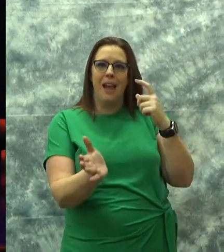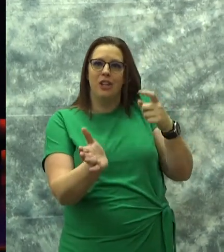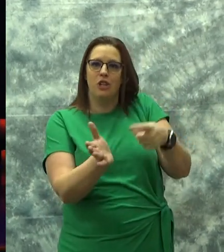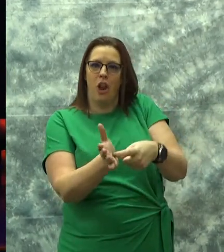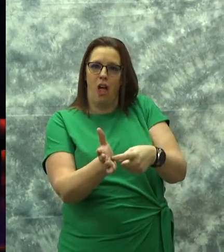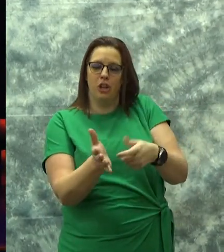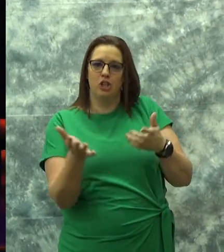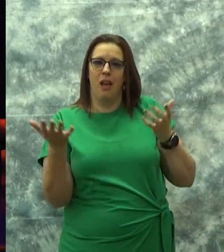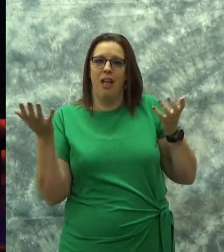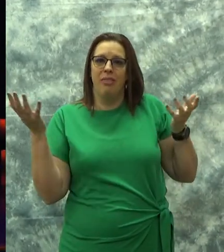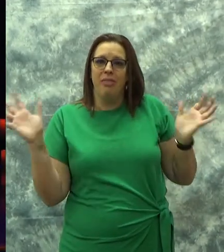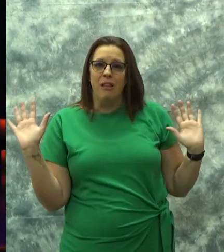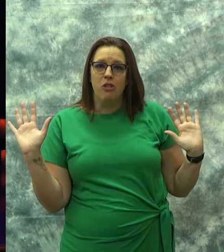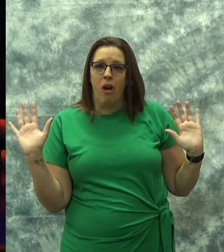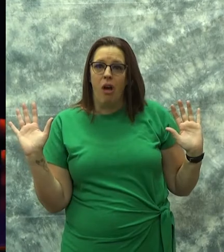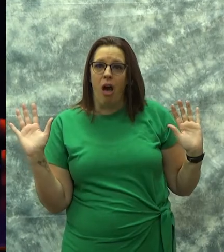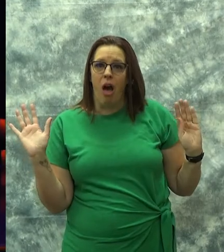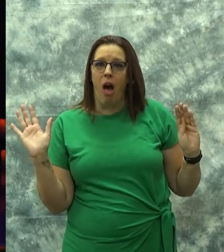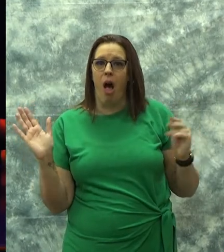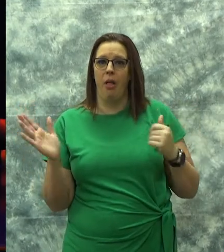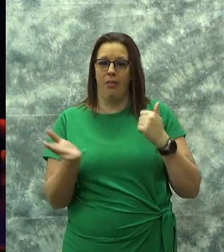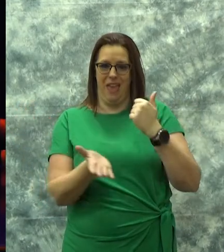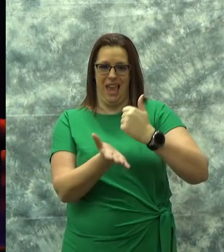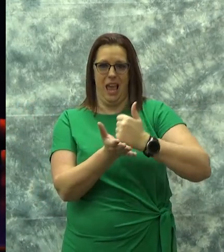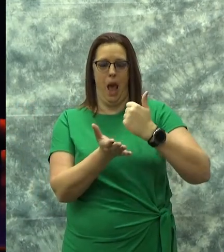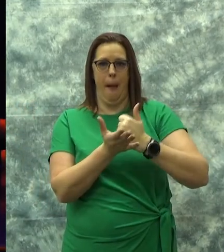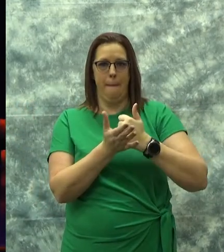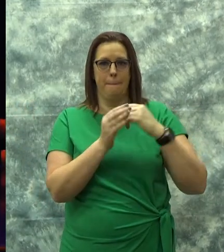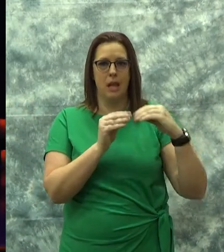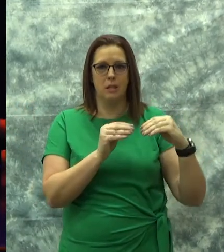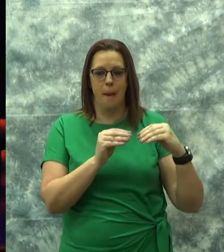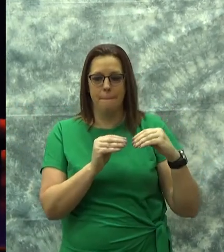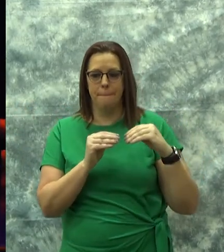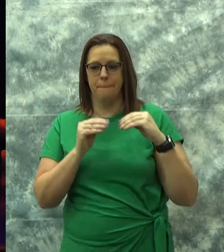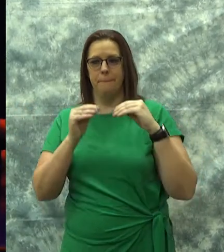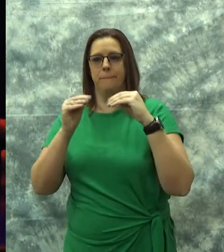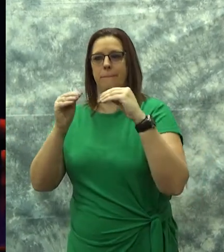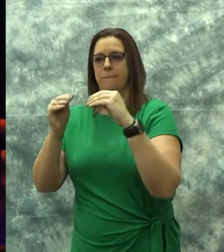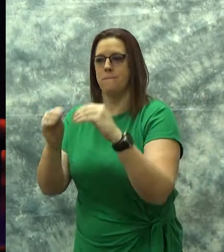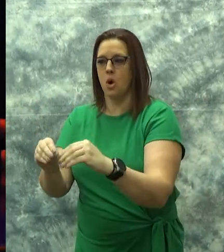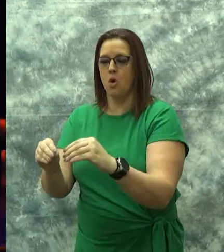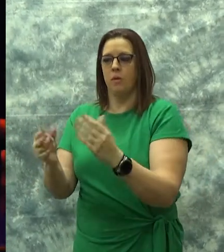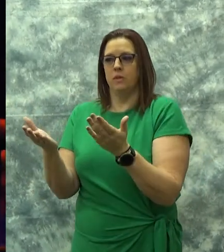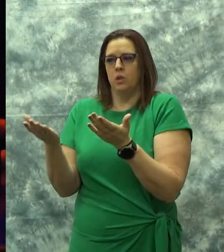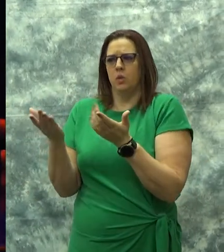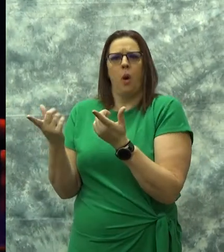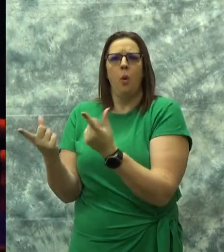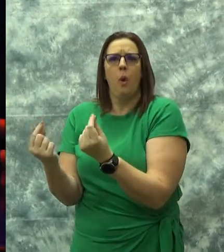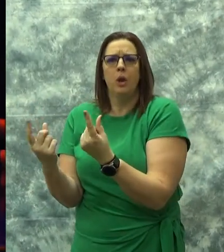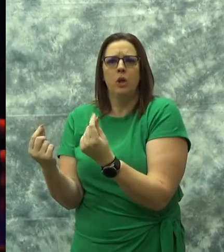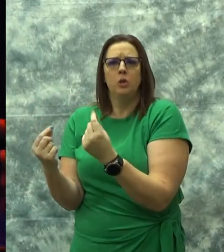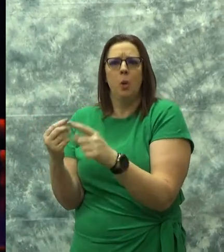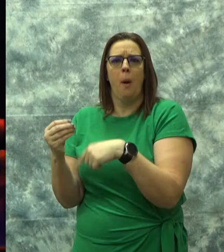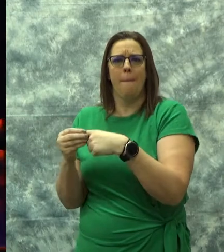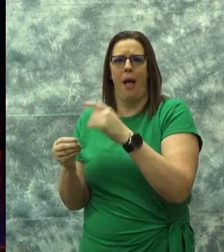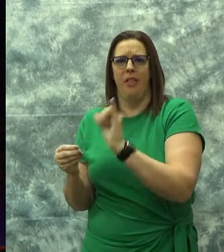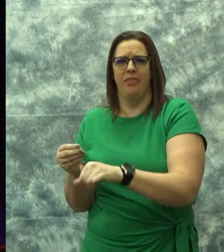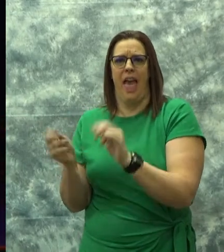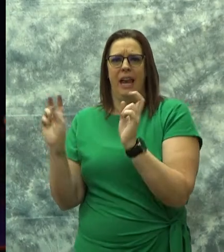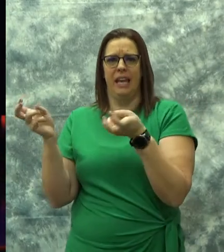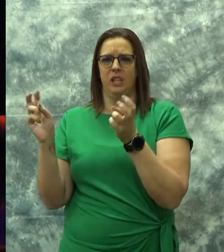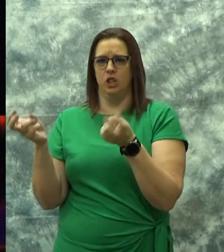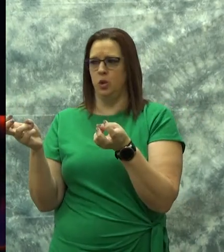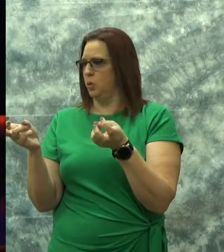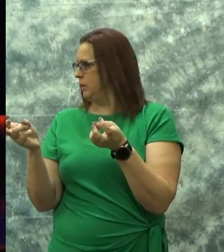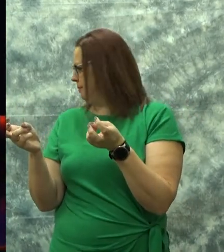with, and also eventually who can help us move to what's mine to do about this issue. Because what